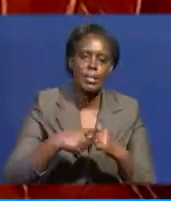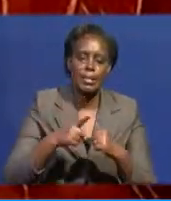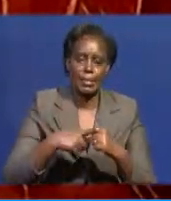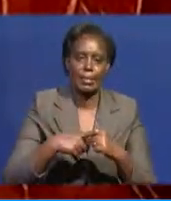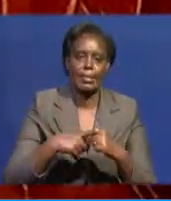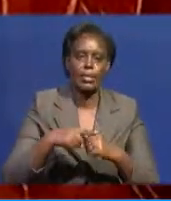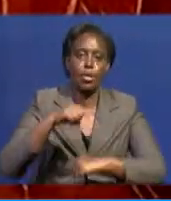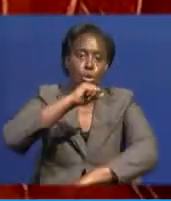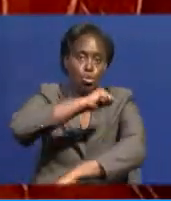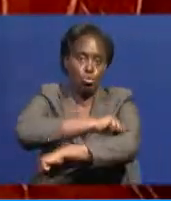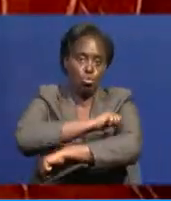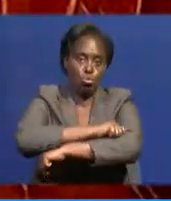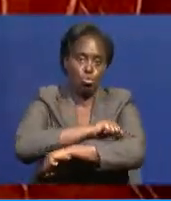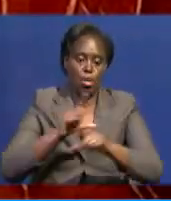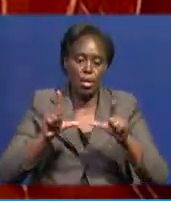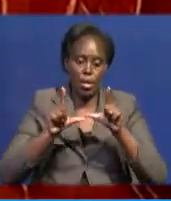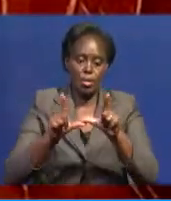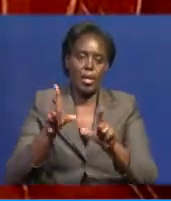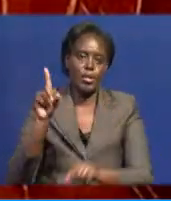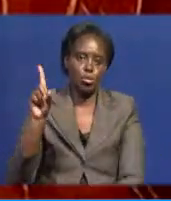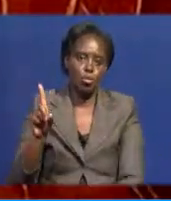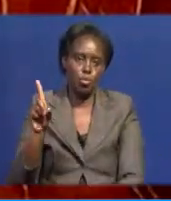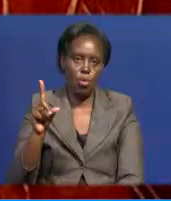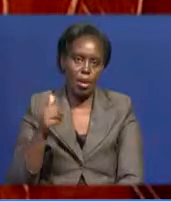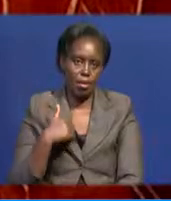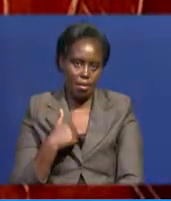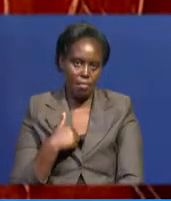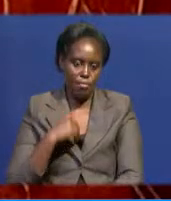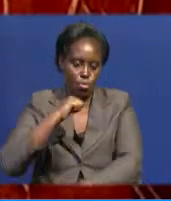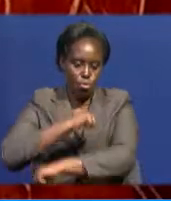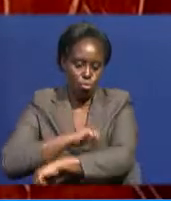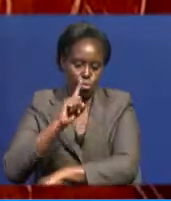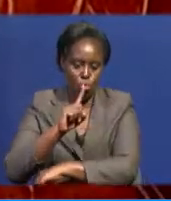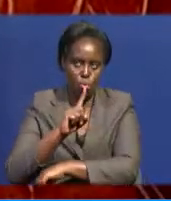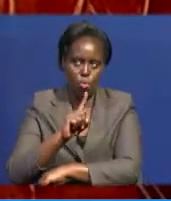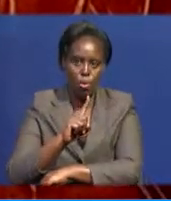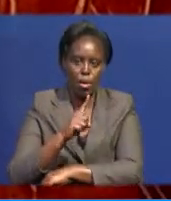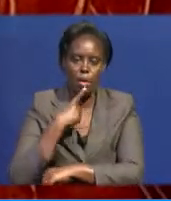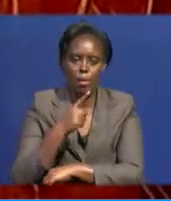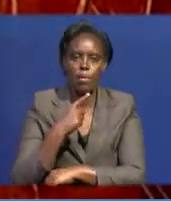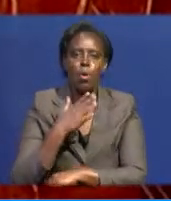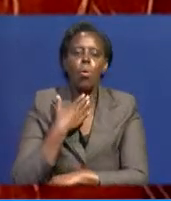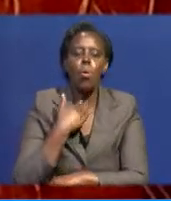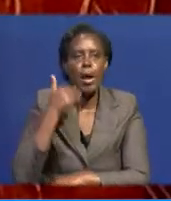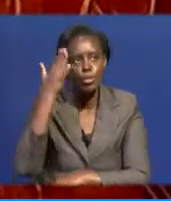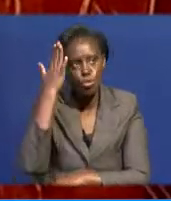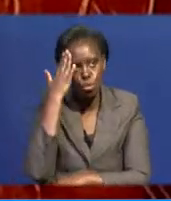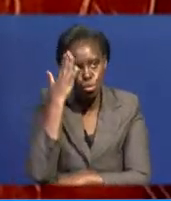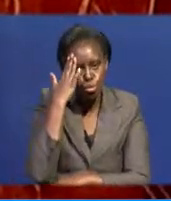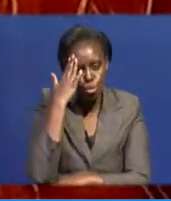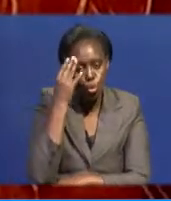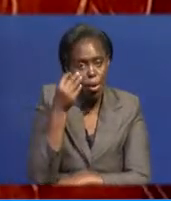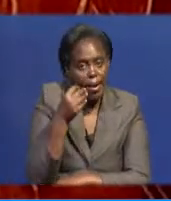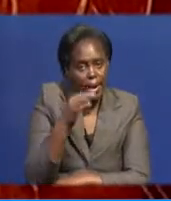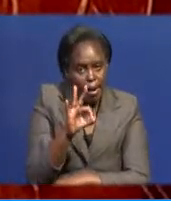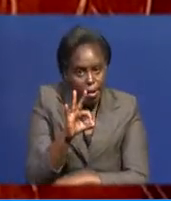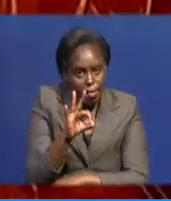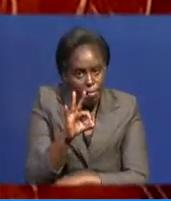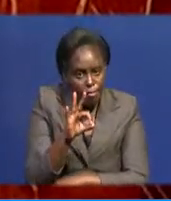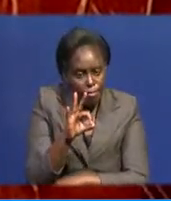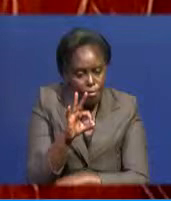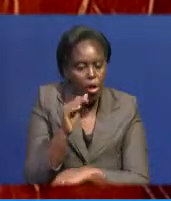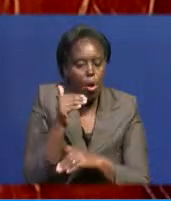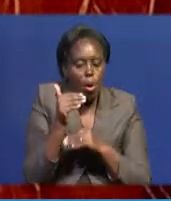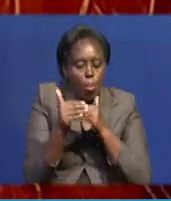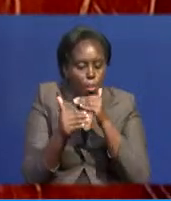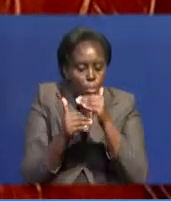title. And of course, you have explained what reservation is. So I want to know whether the processing of